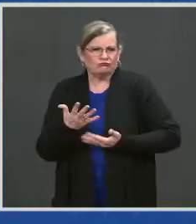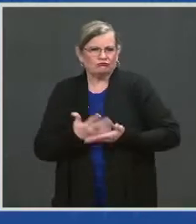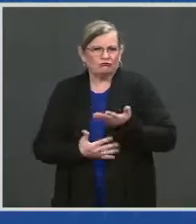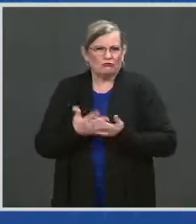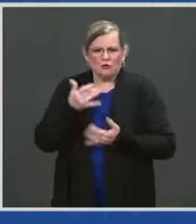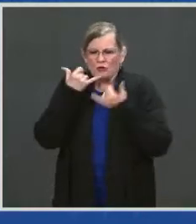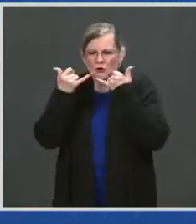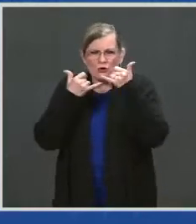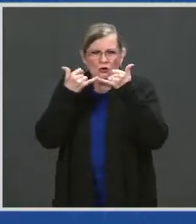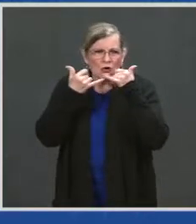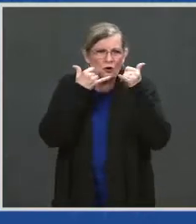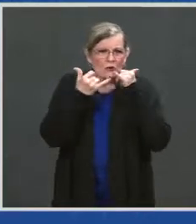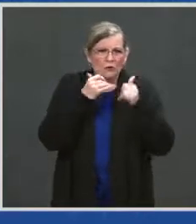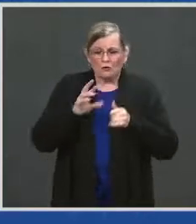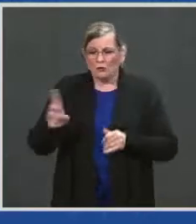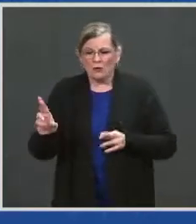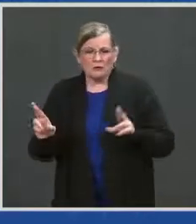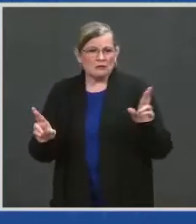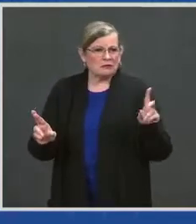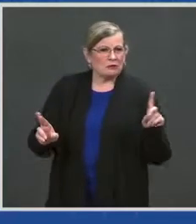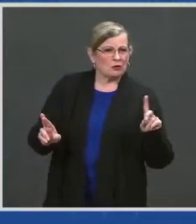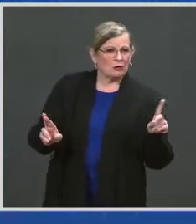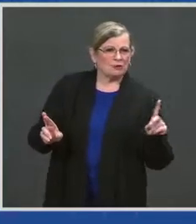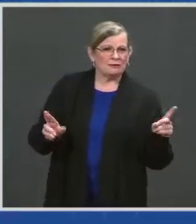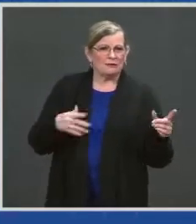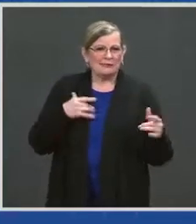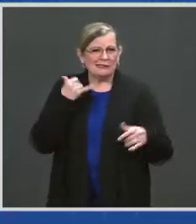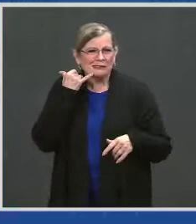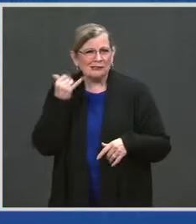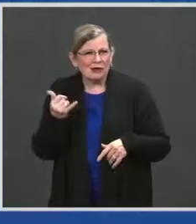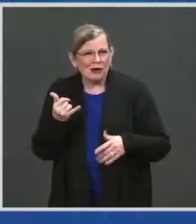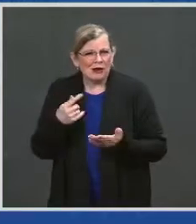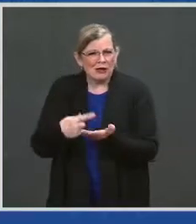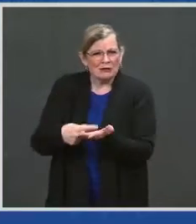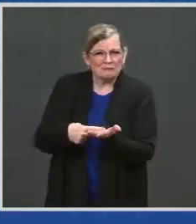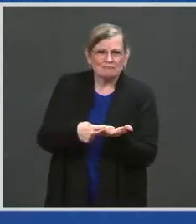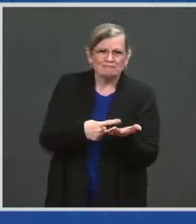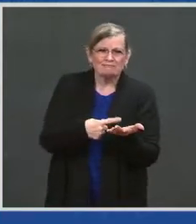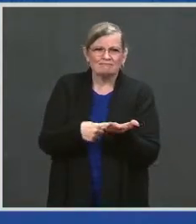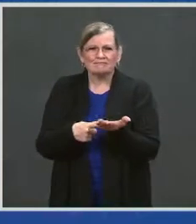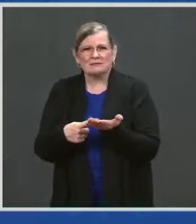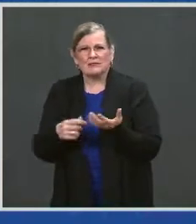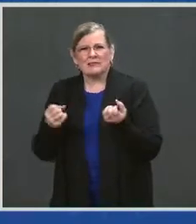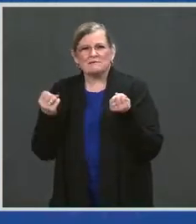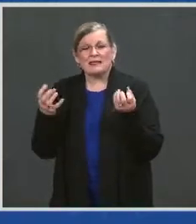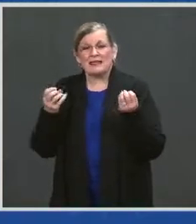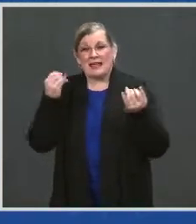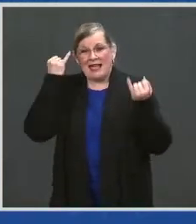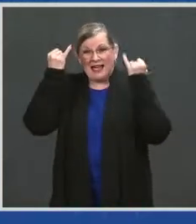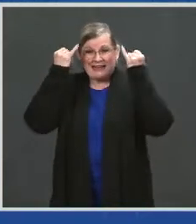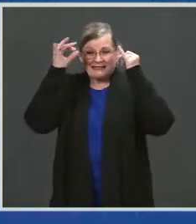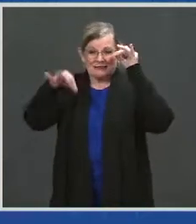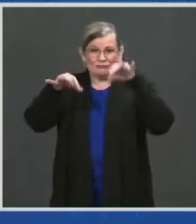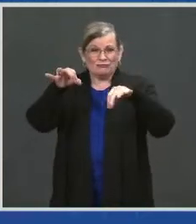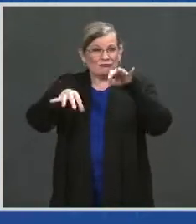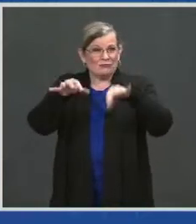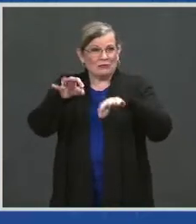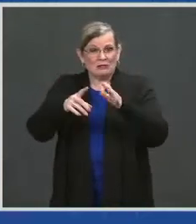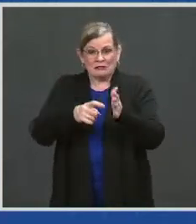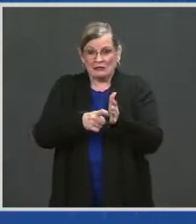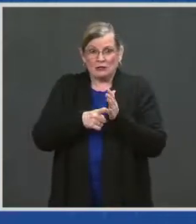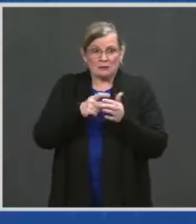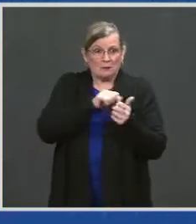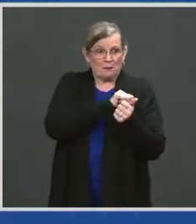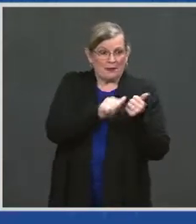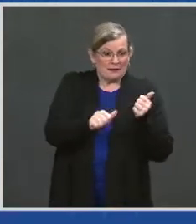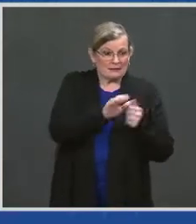them. They all have their ideas about what it will take, what they like and what they don't like. That's a good thing. That's the